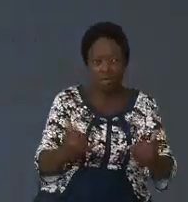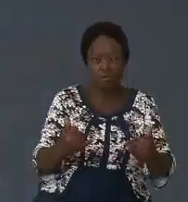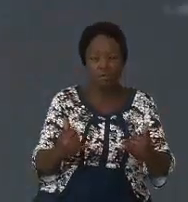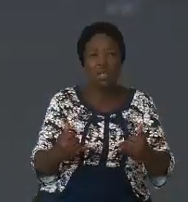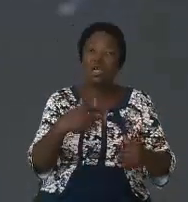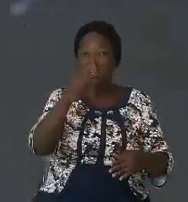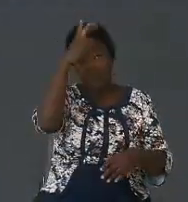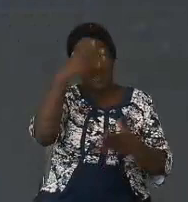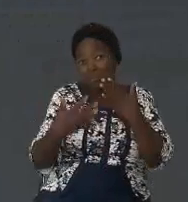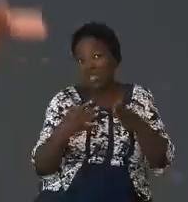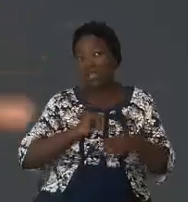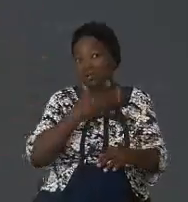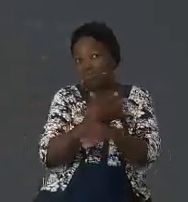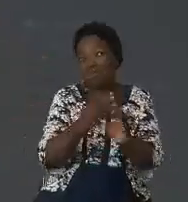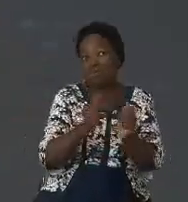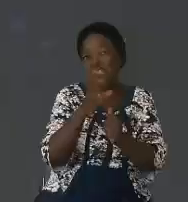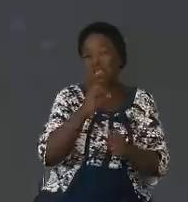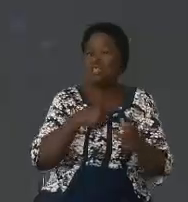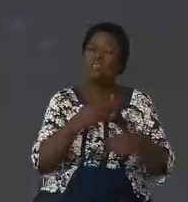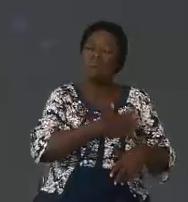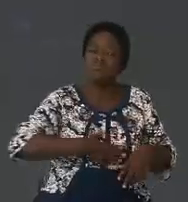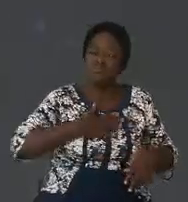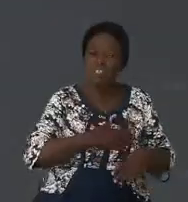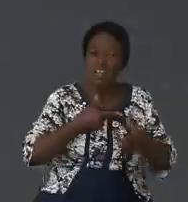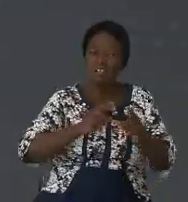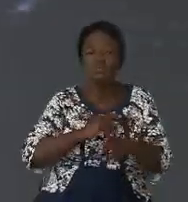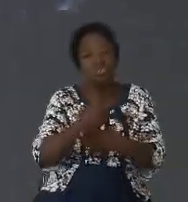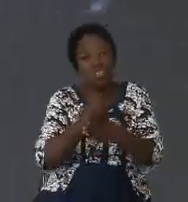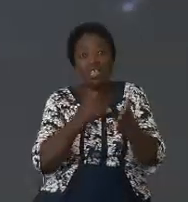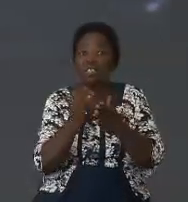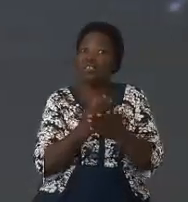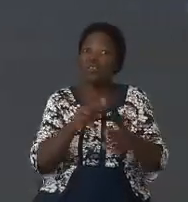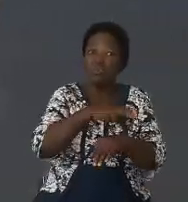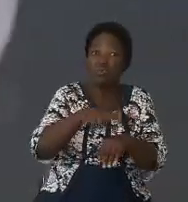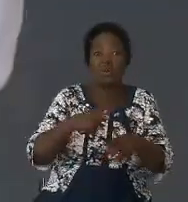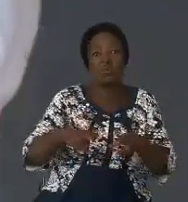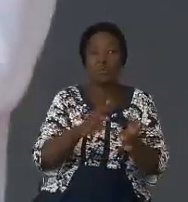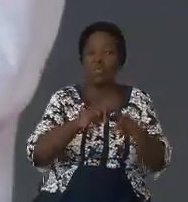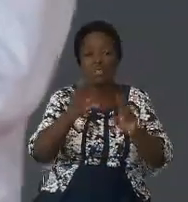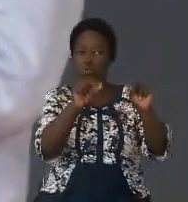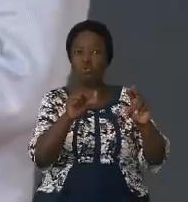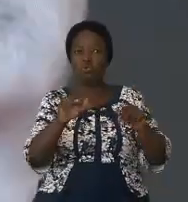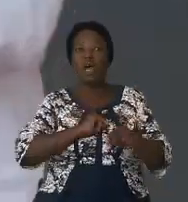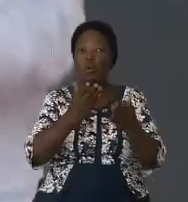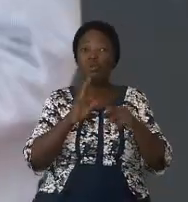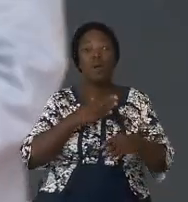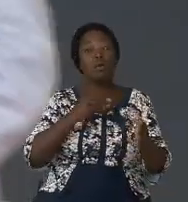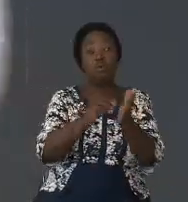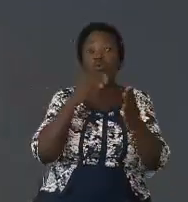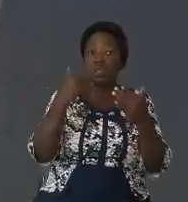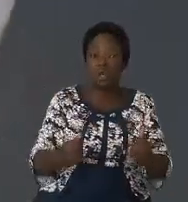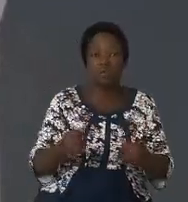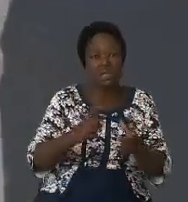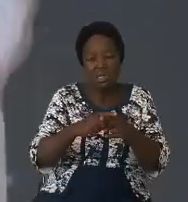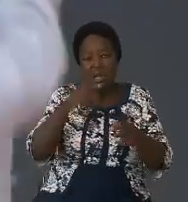with him. Let's do it the normal way. Let's share the normal way. He said, no, I must have my way. He had his way,